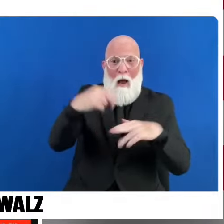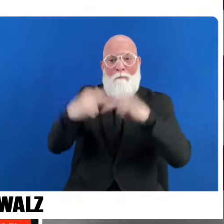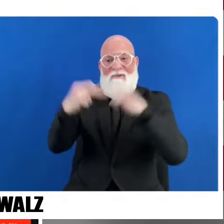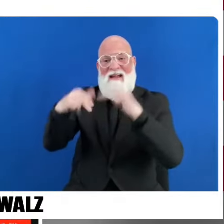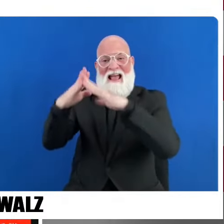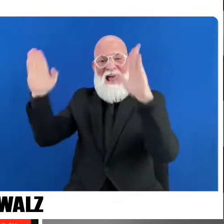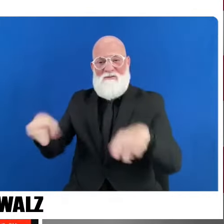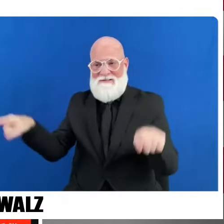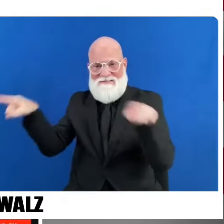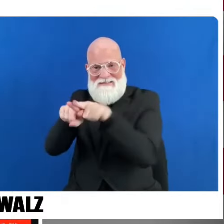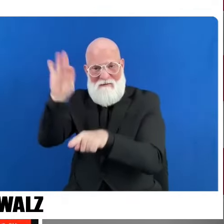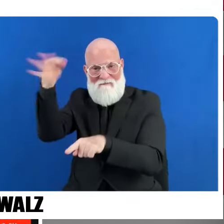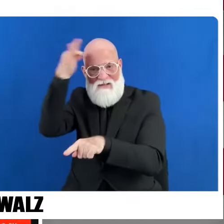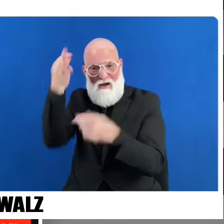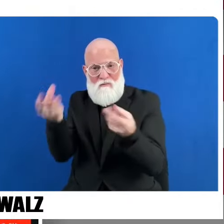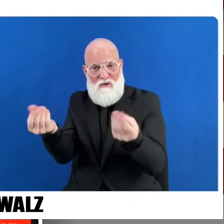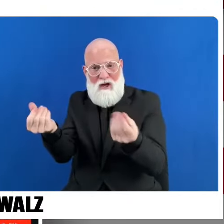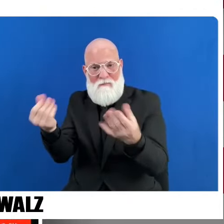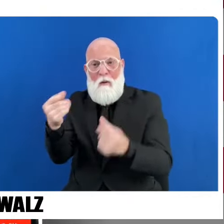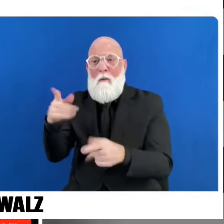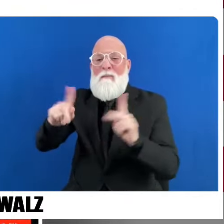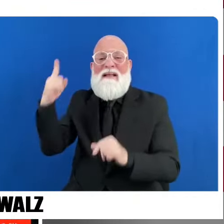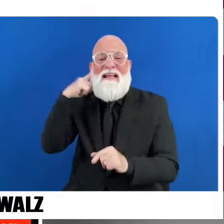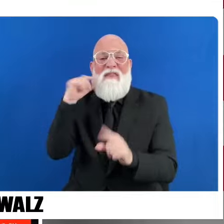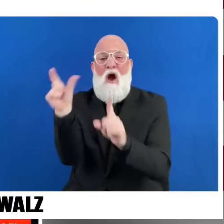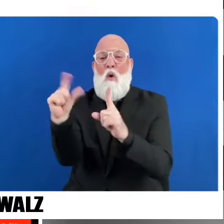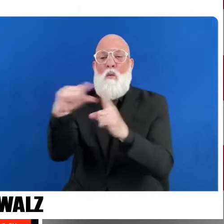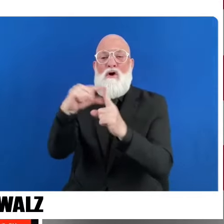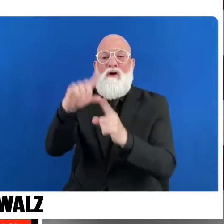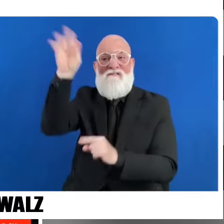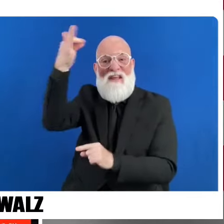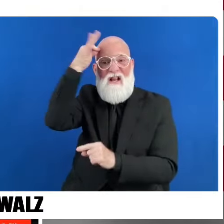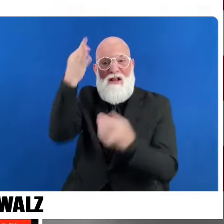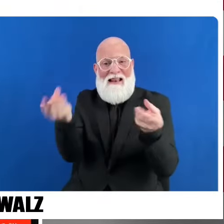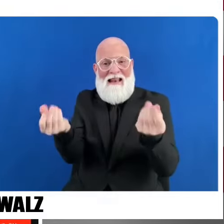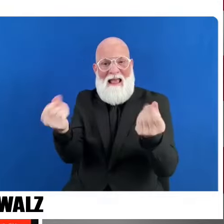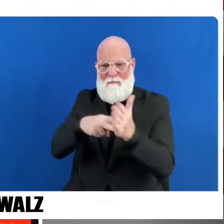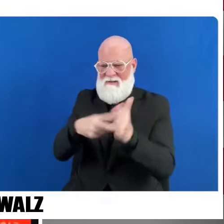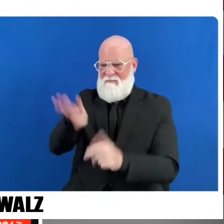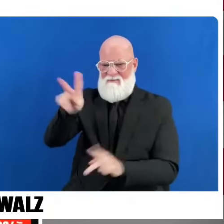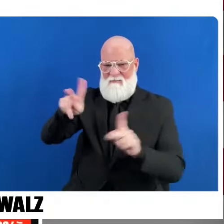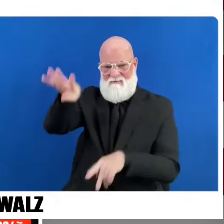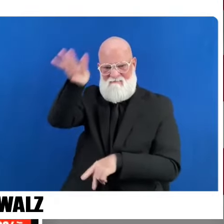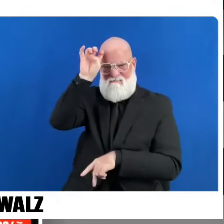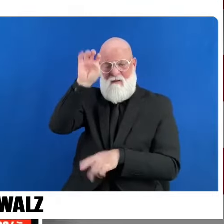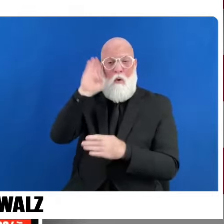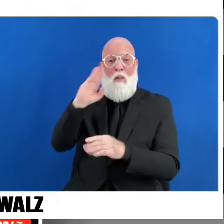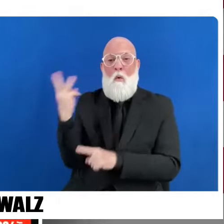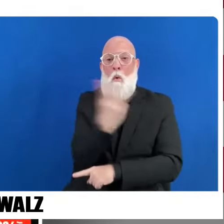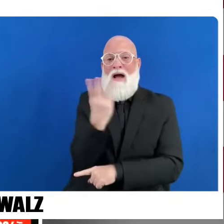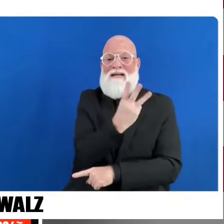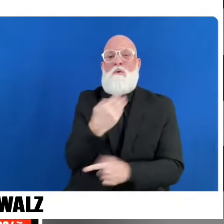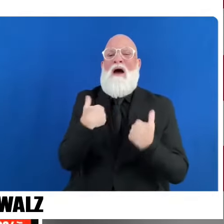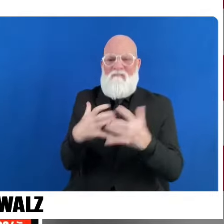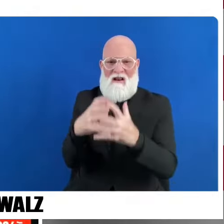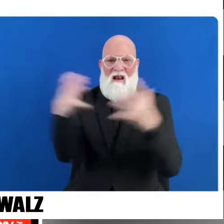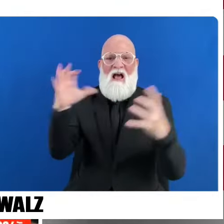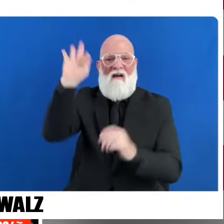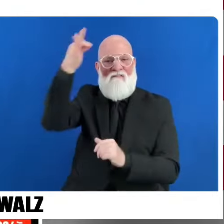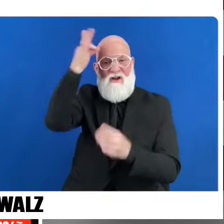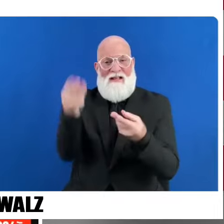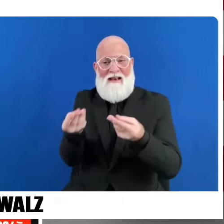important pieces of land. Now, Minnesota doesn't have a lot of federal lands. I know in the western part of the countries we do. There's not a lot of federal lands in and